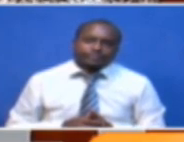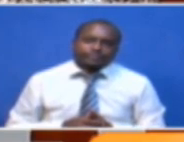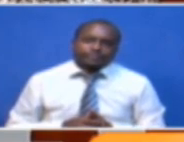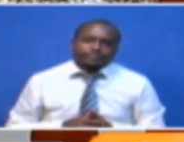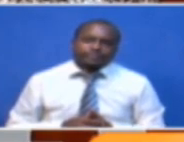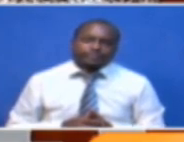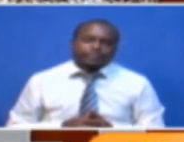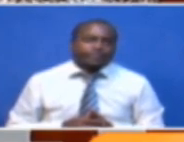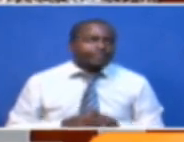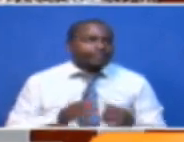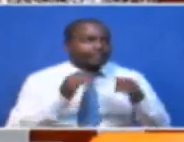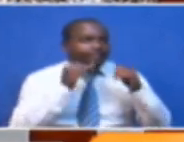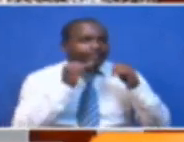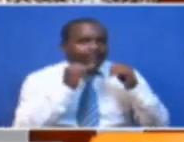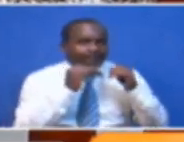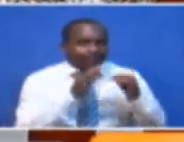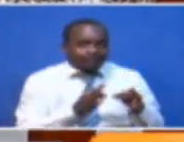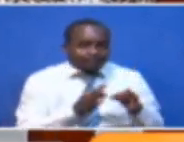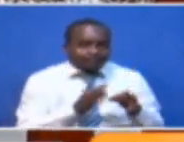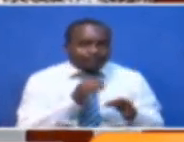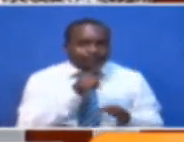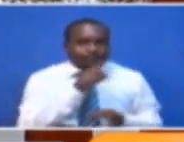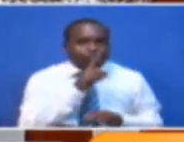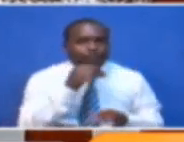If you are working